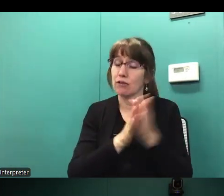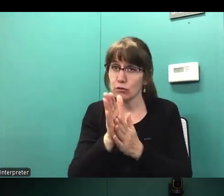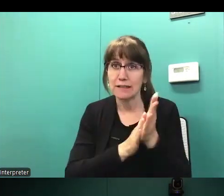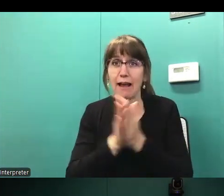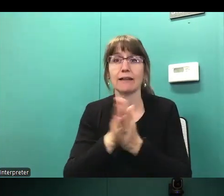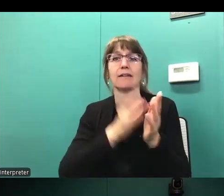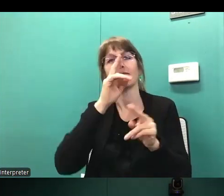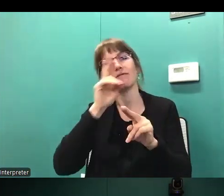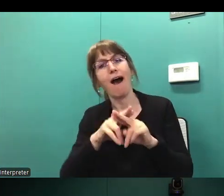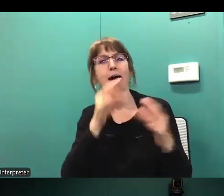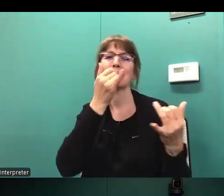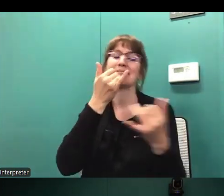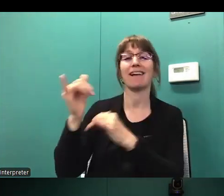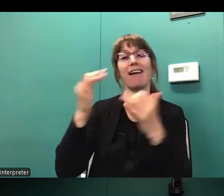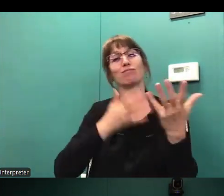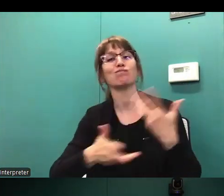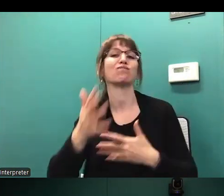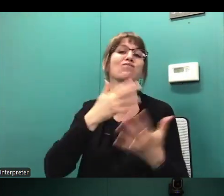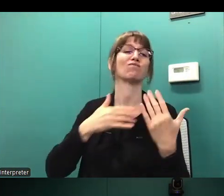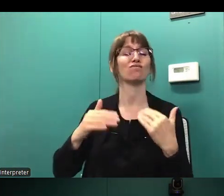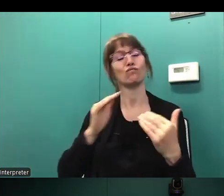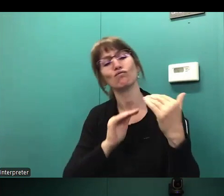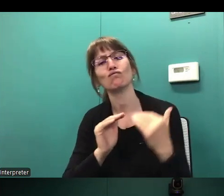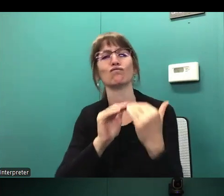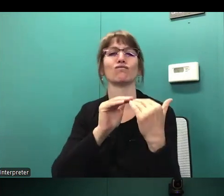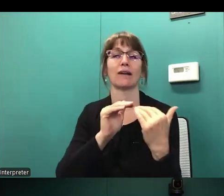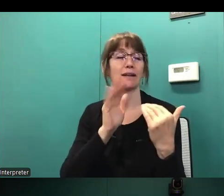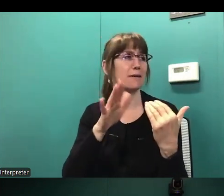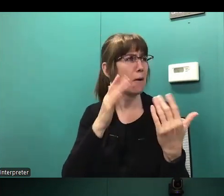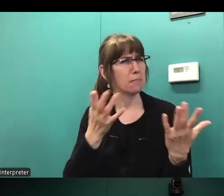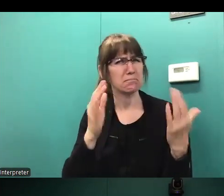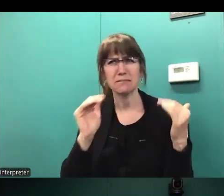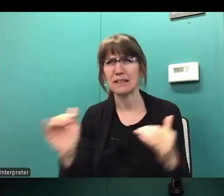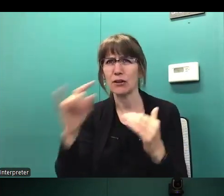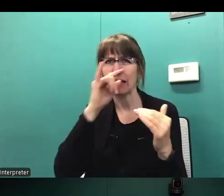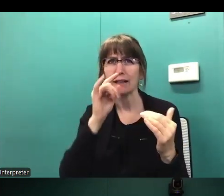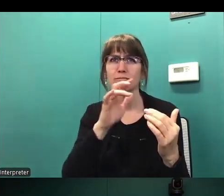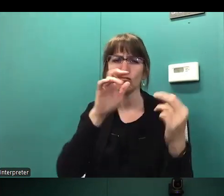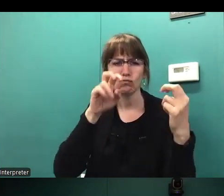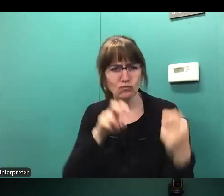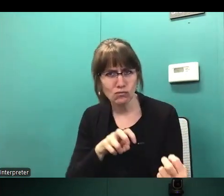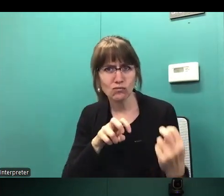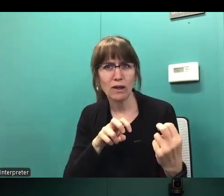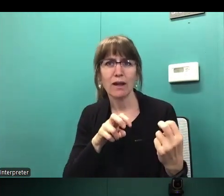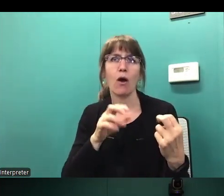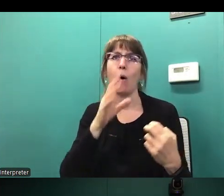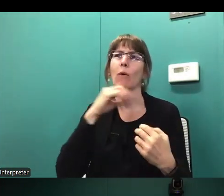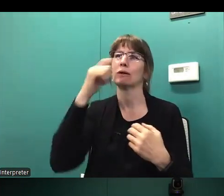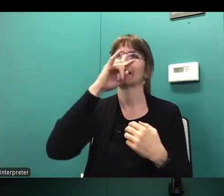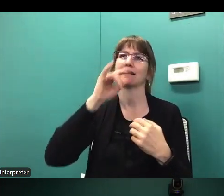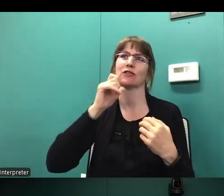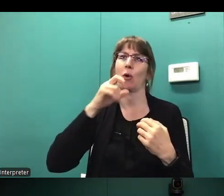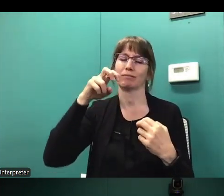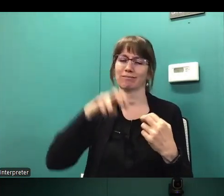fun, be silly, get down to their level. It's just, as we know, when we work with little kids, to get down lower, older kids, you don't. Gotta know